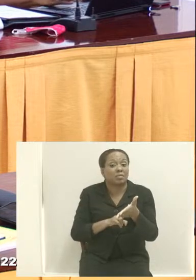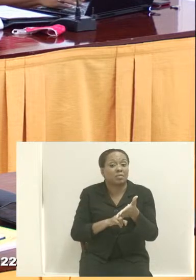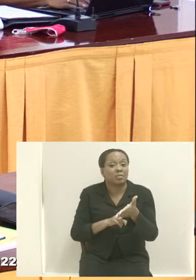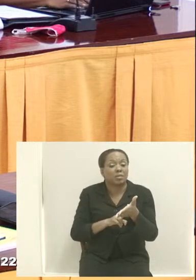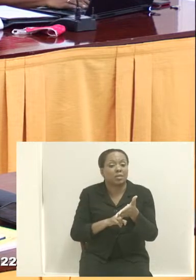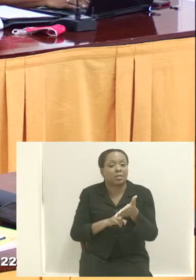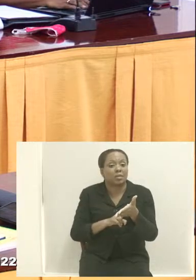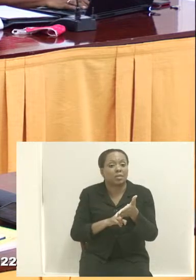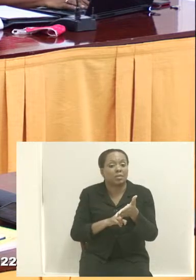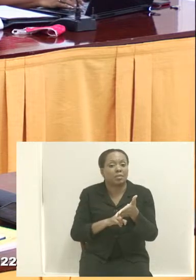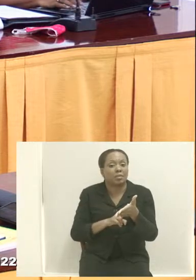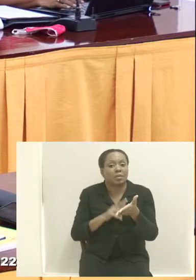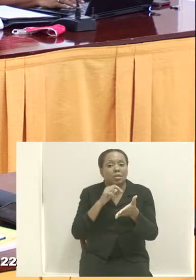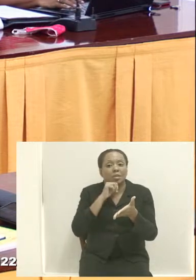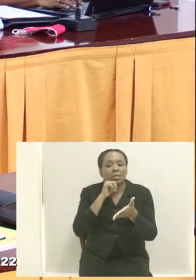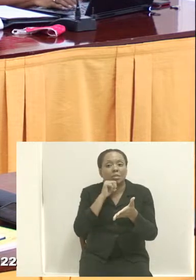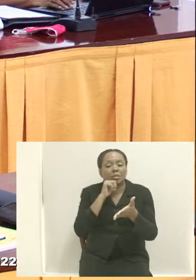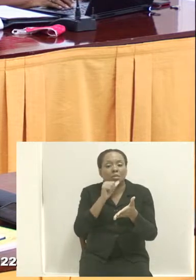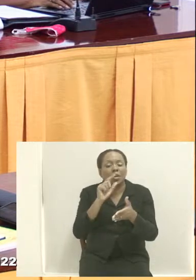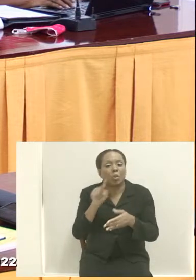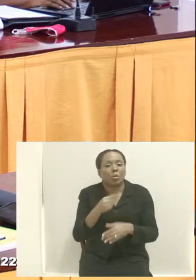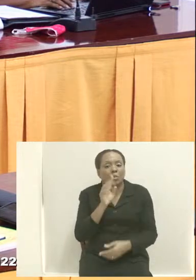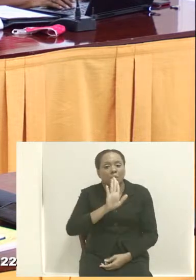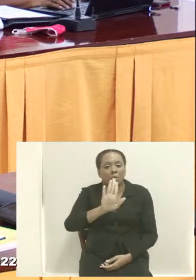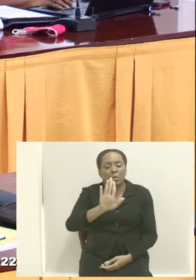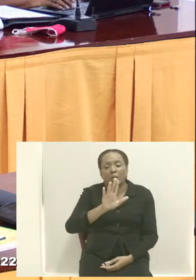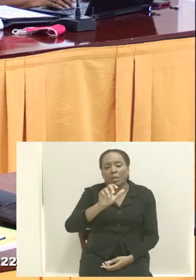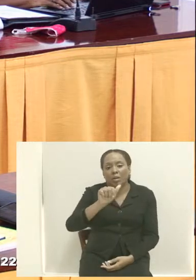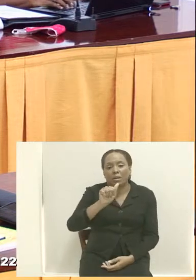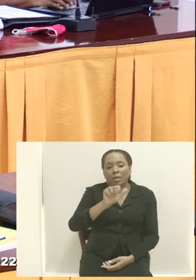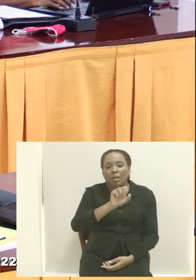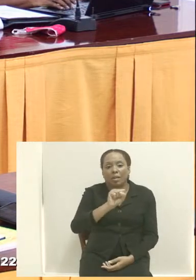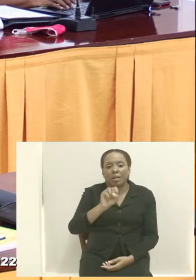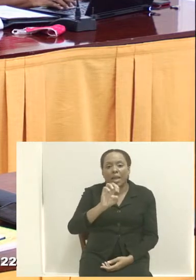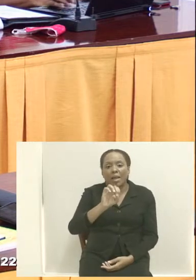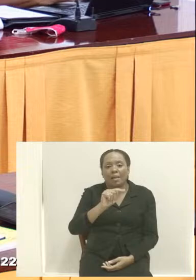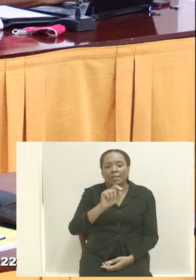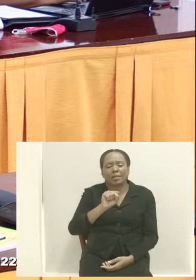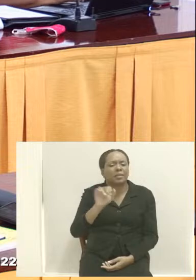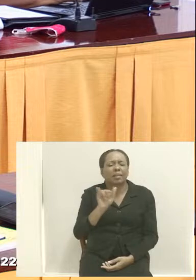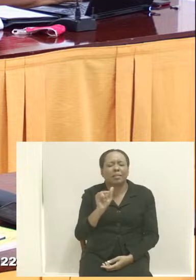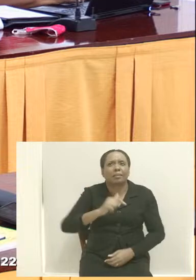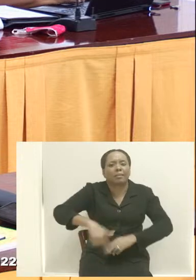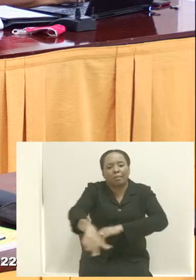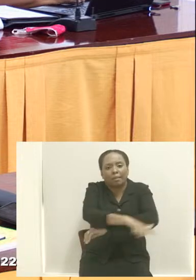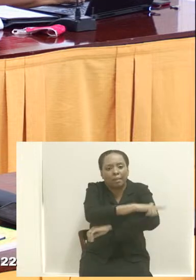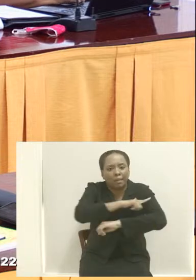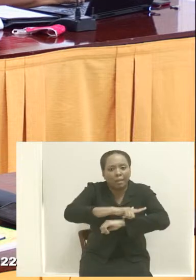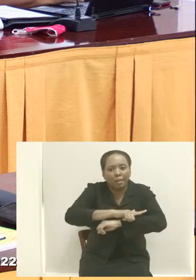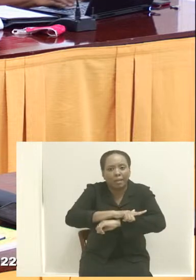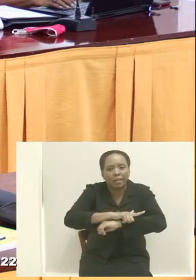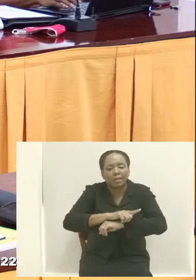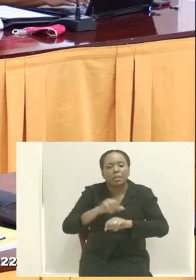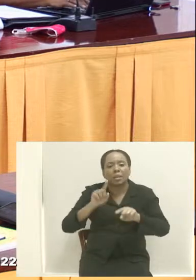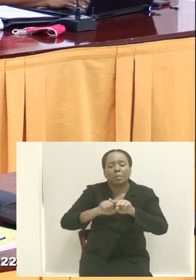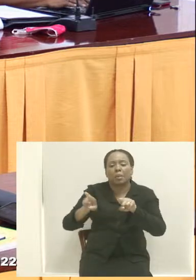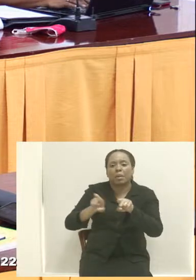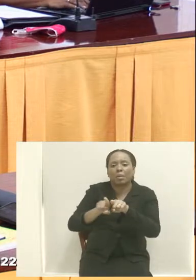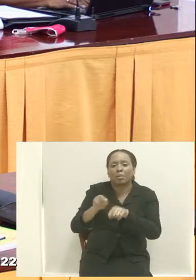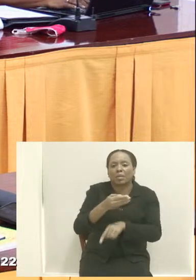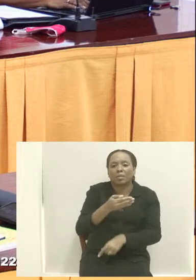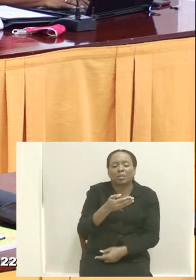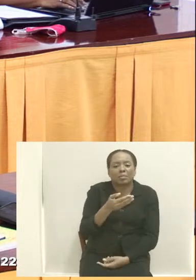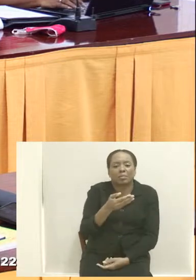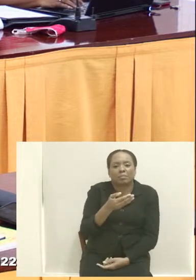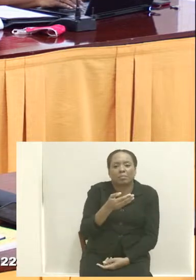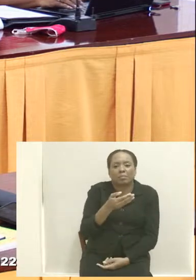which is what we've always done, the land, the house, etc., but you register the movable assets as well. And therefore, you can now,